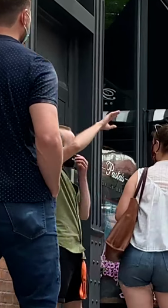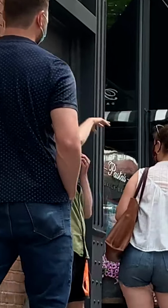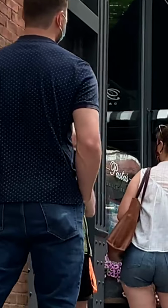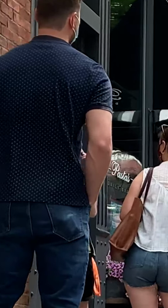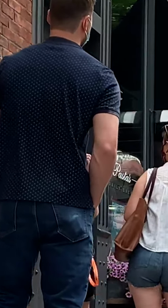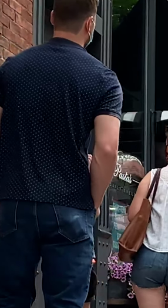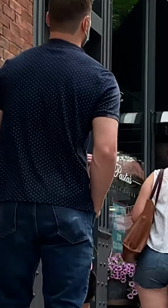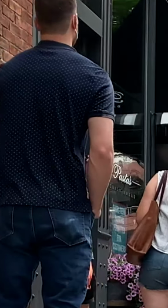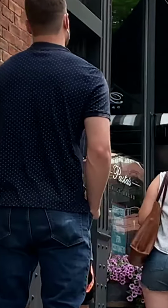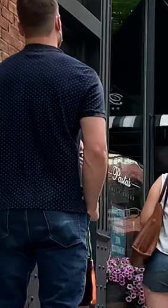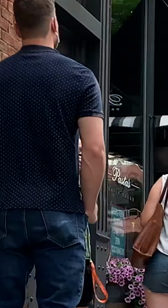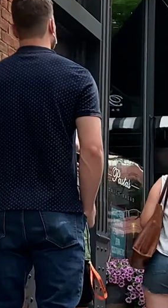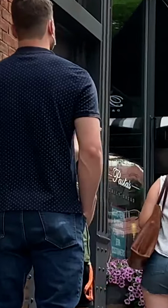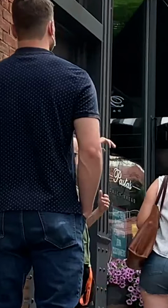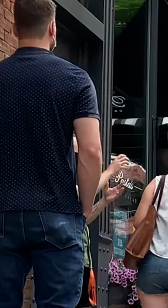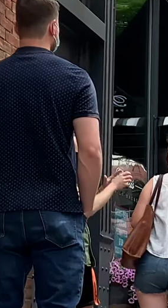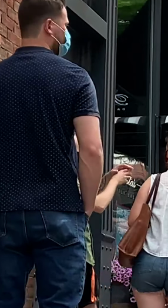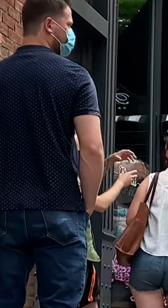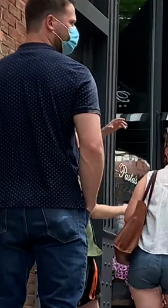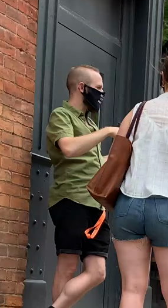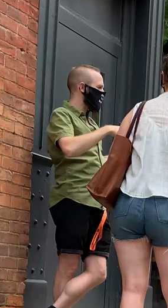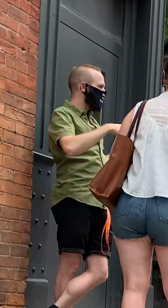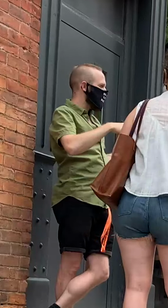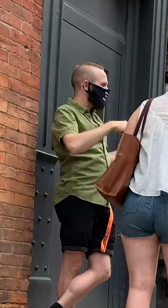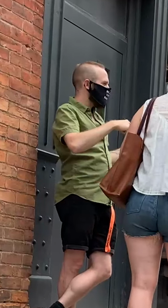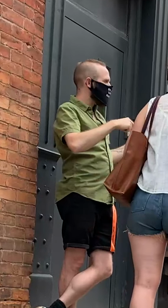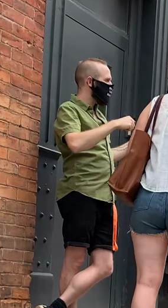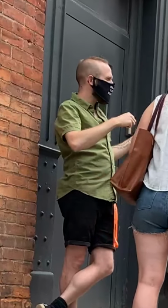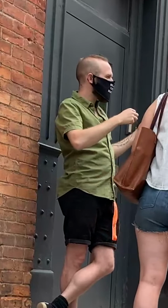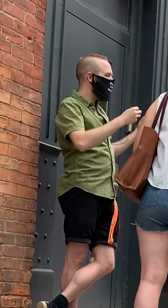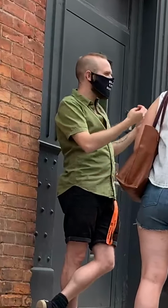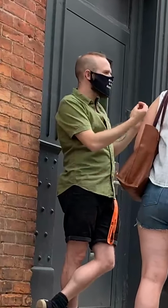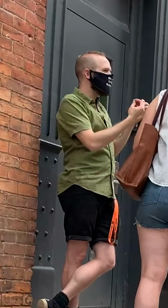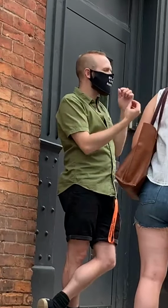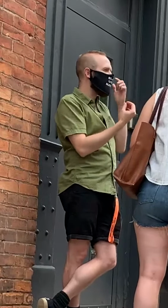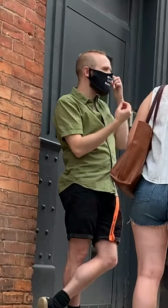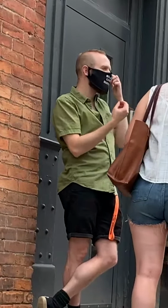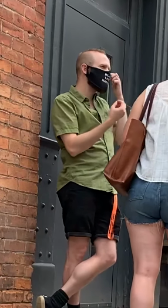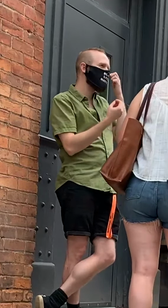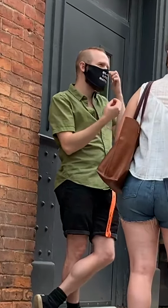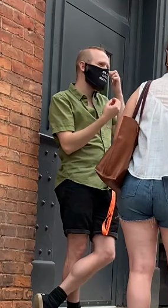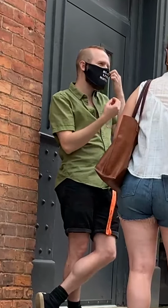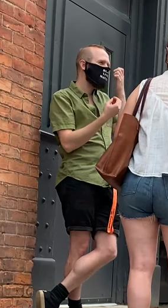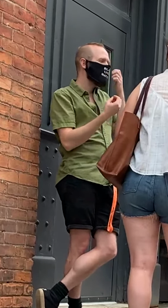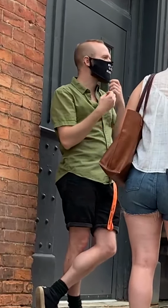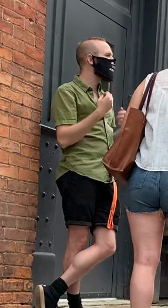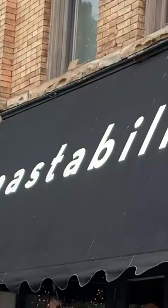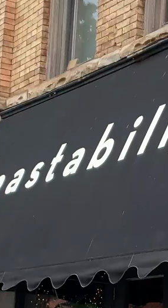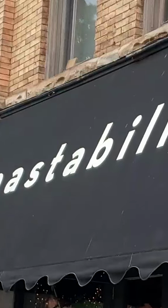People are eager to get back to their normal lives, but normalcy means work for business owners.